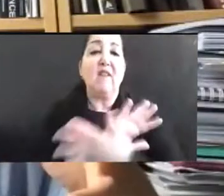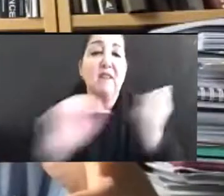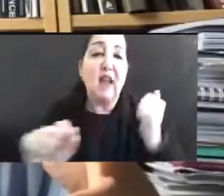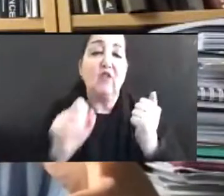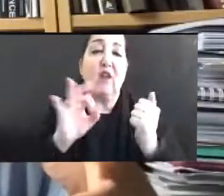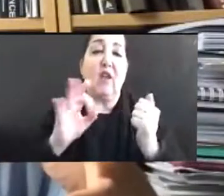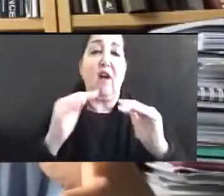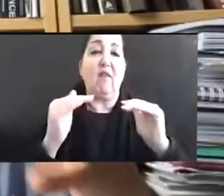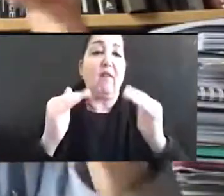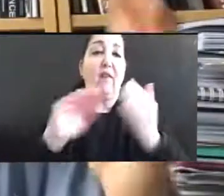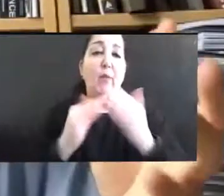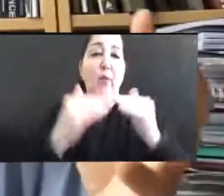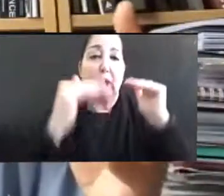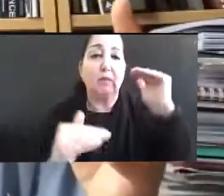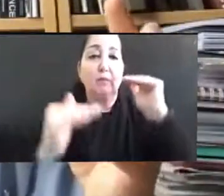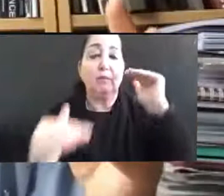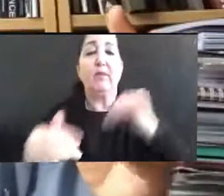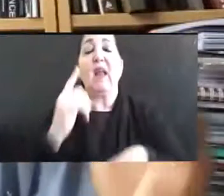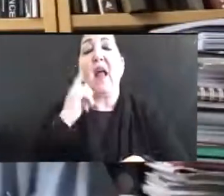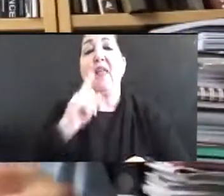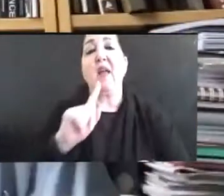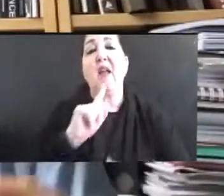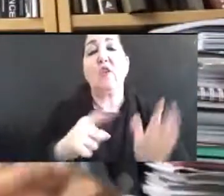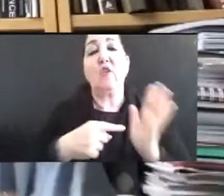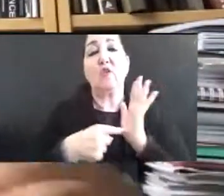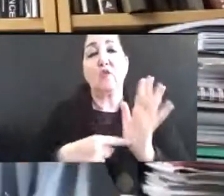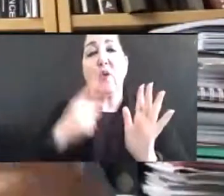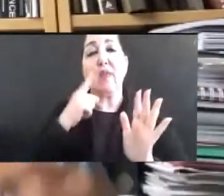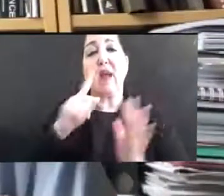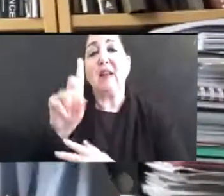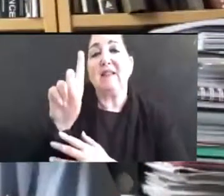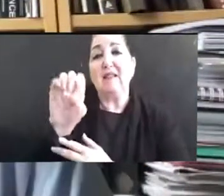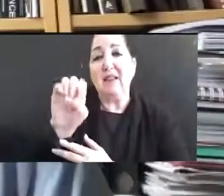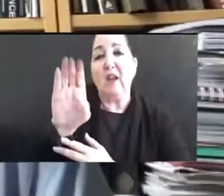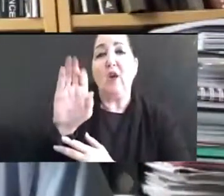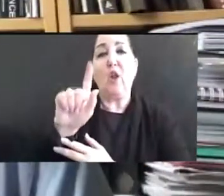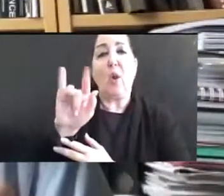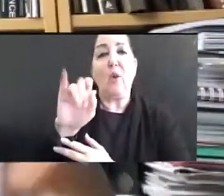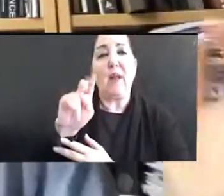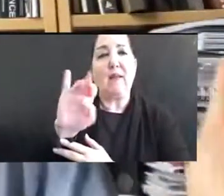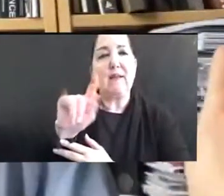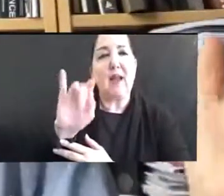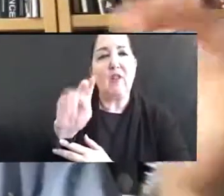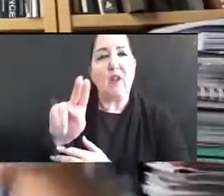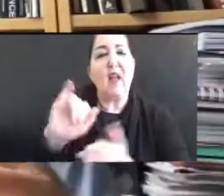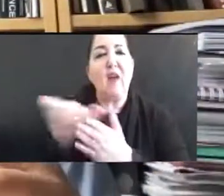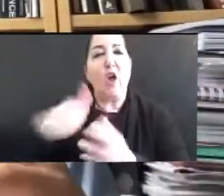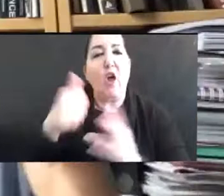has become a vocabulary that enables this coalition building that Maria Lugones is speaking about, this